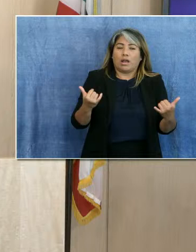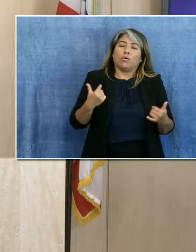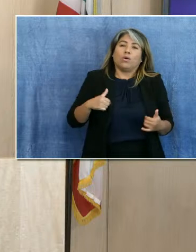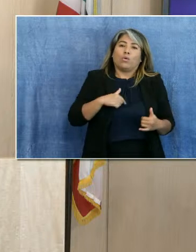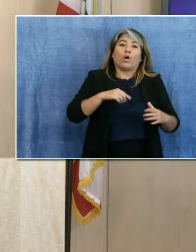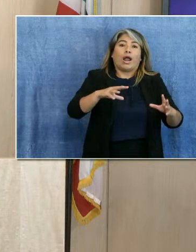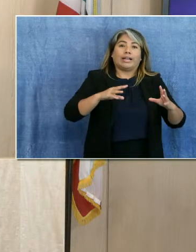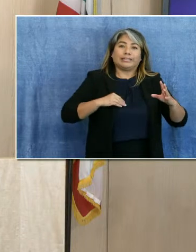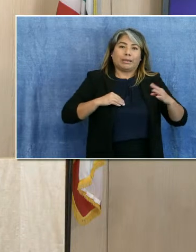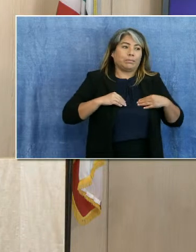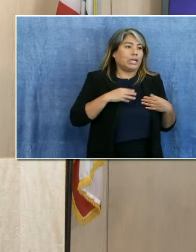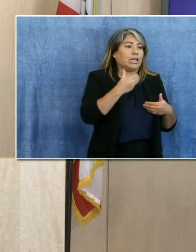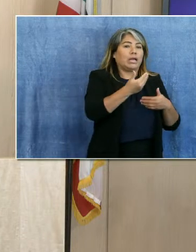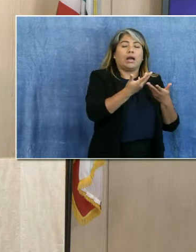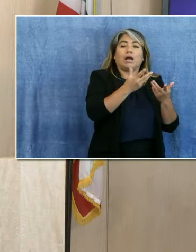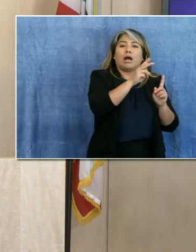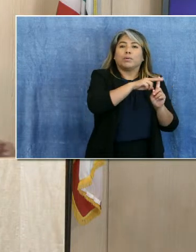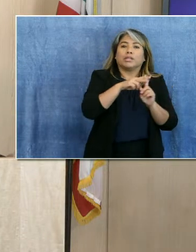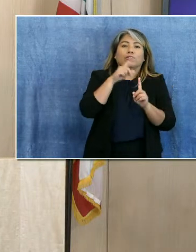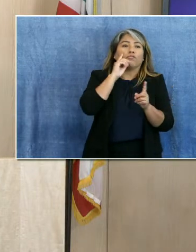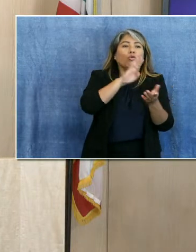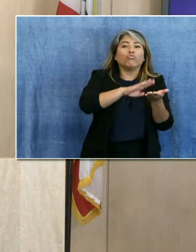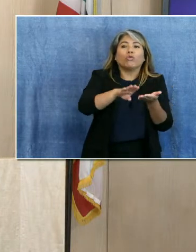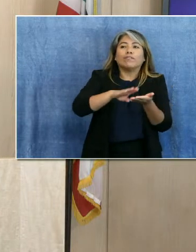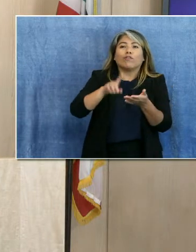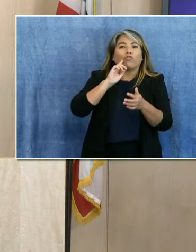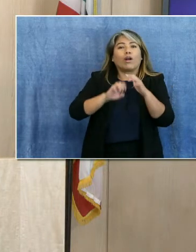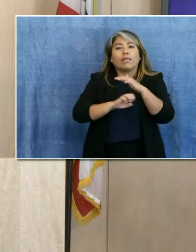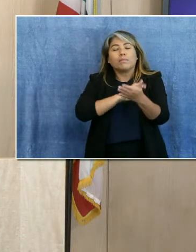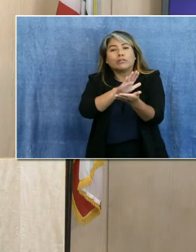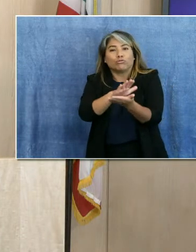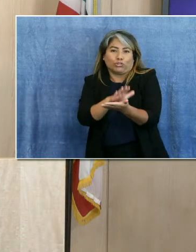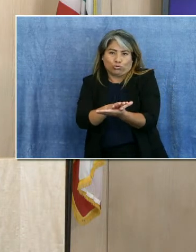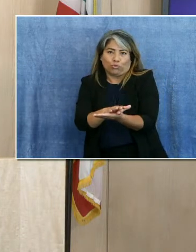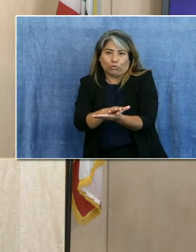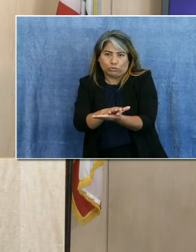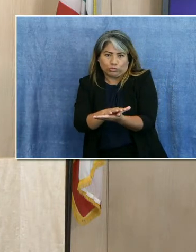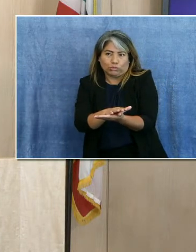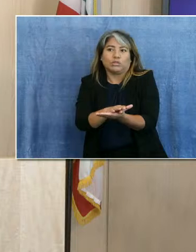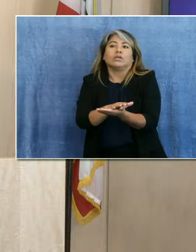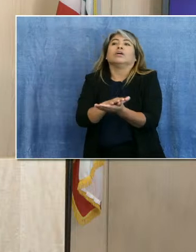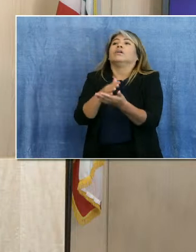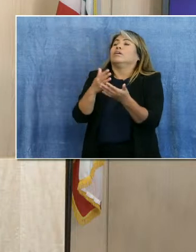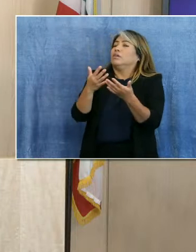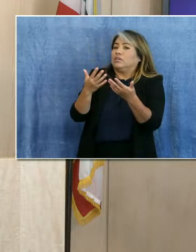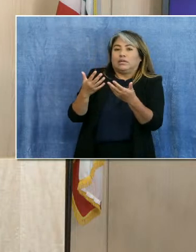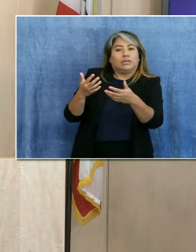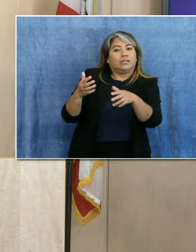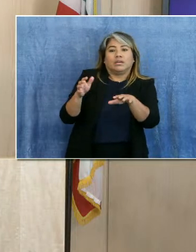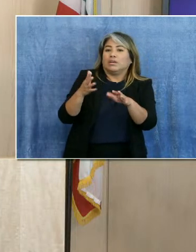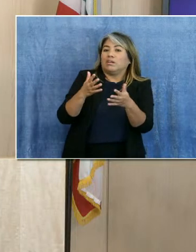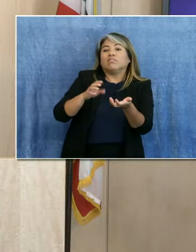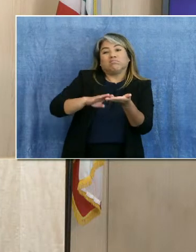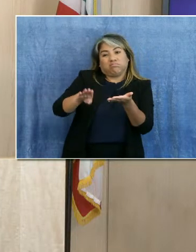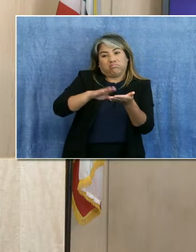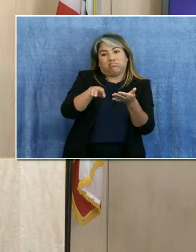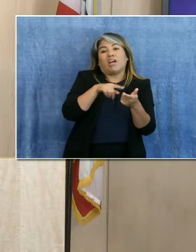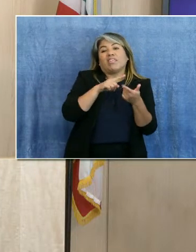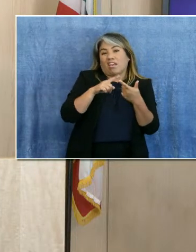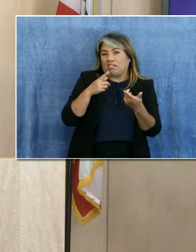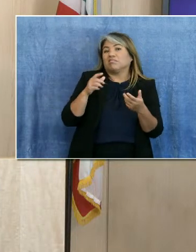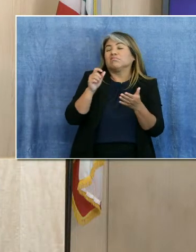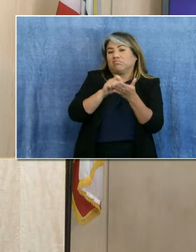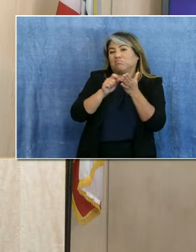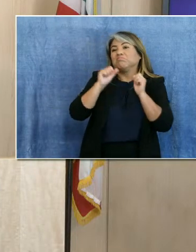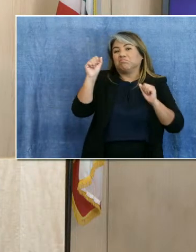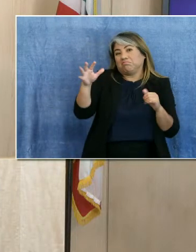accepting applications for waivers for elementary schools to be open, and they can be open in the face